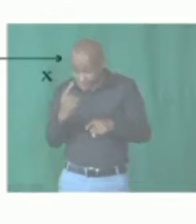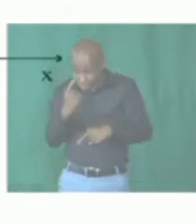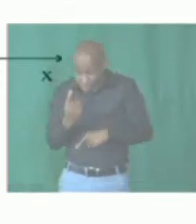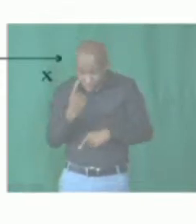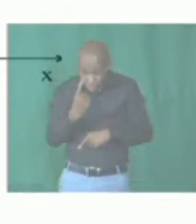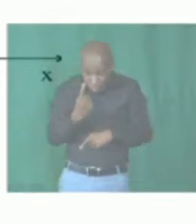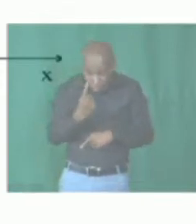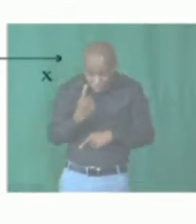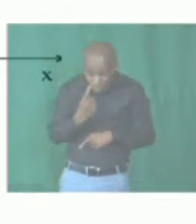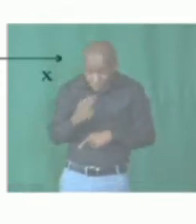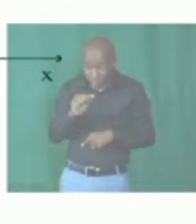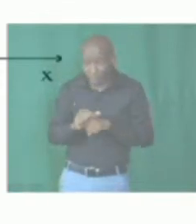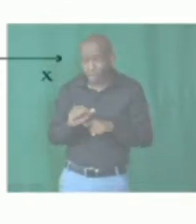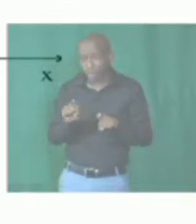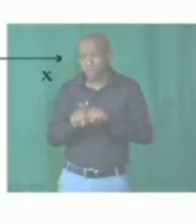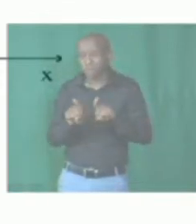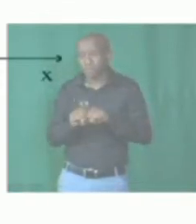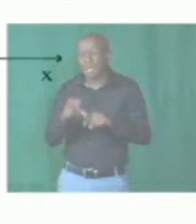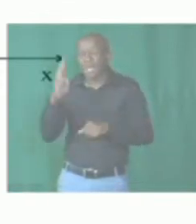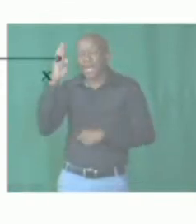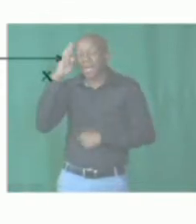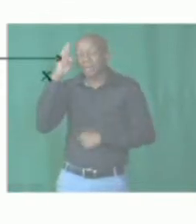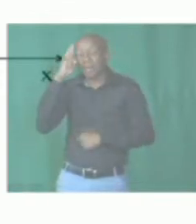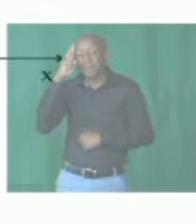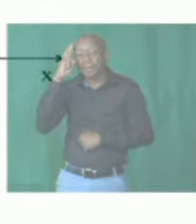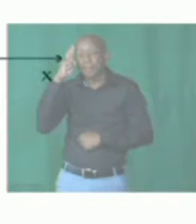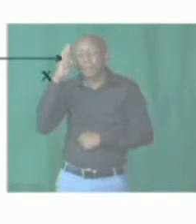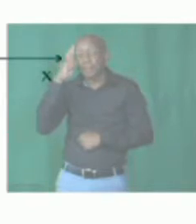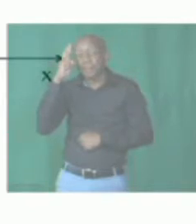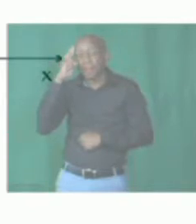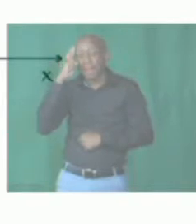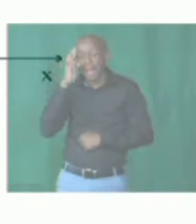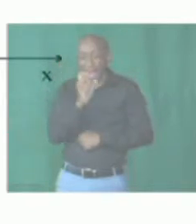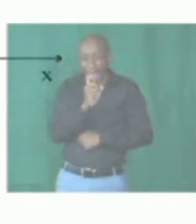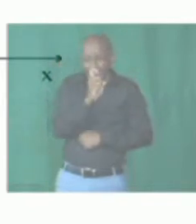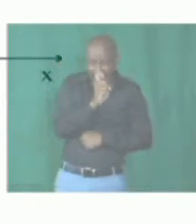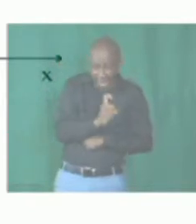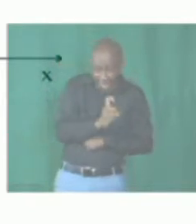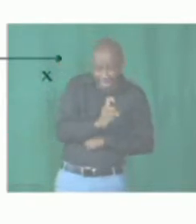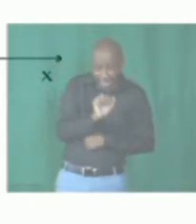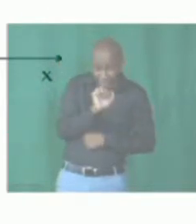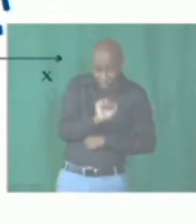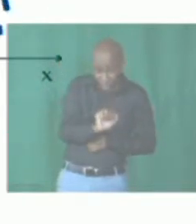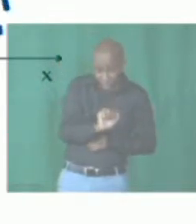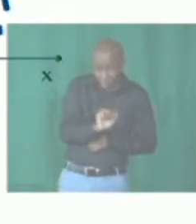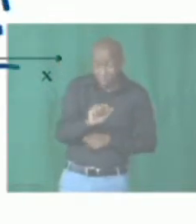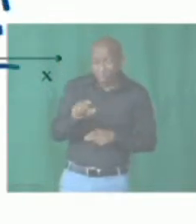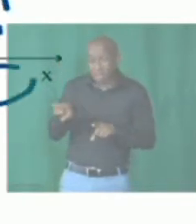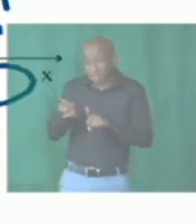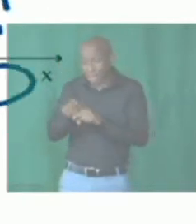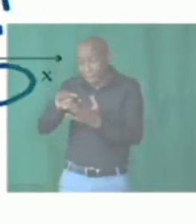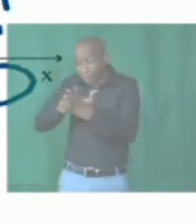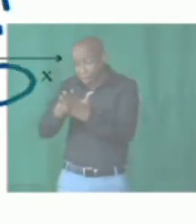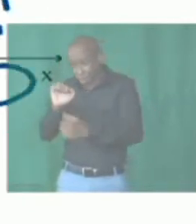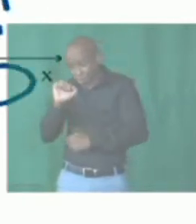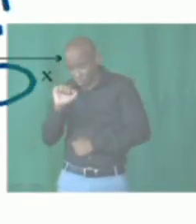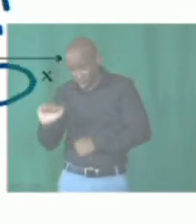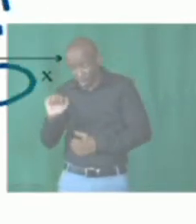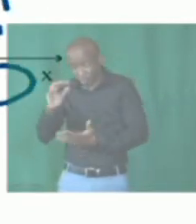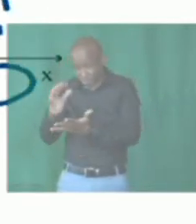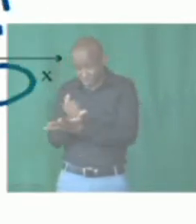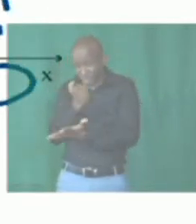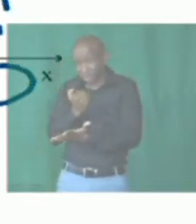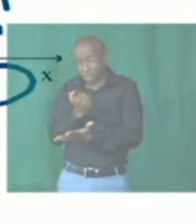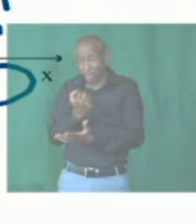the midpoint. Remember, you take the coordinate of this point here and the coordinate of the point here.